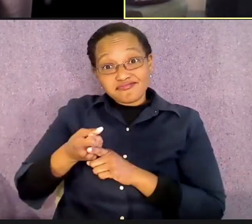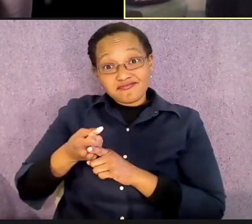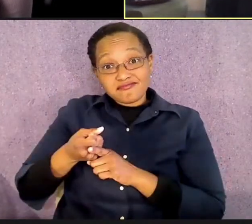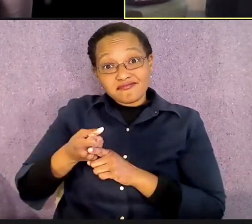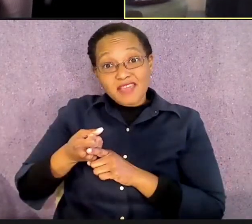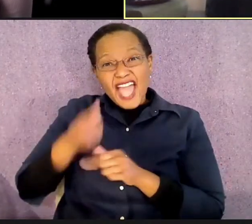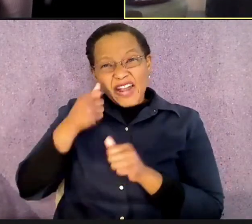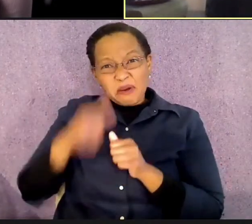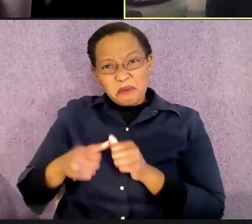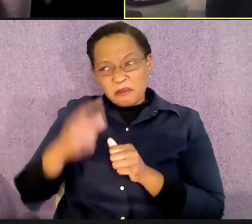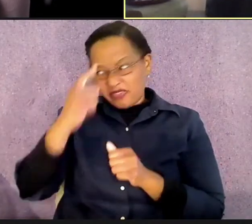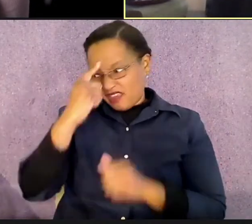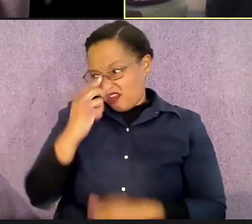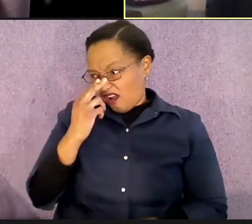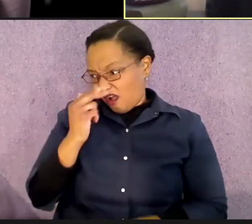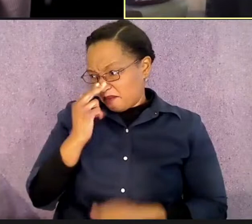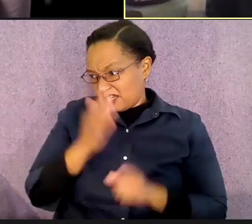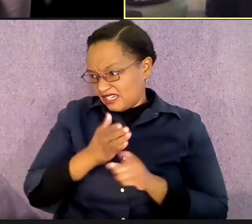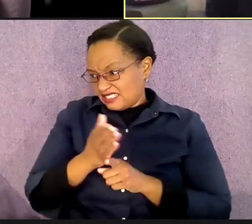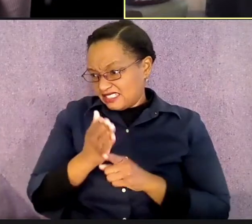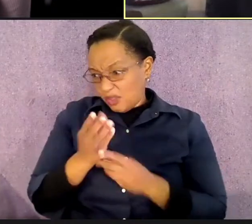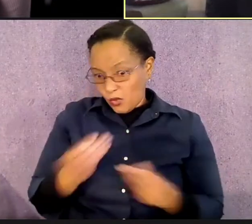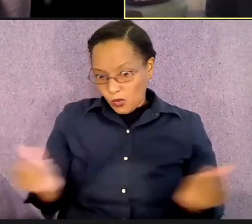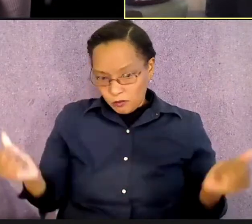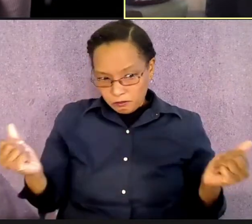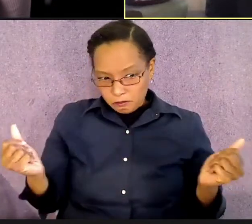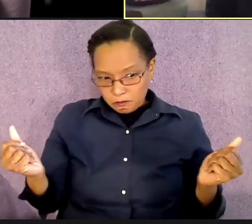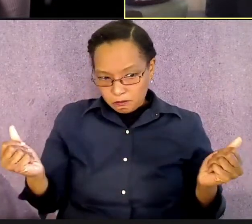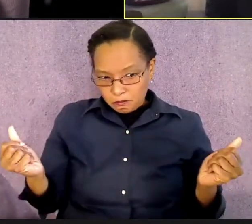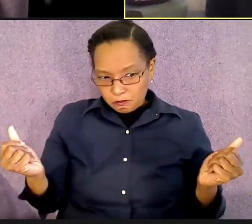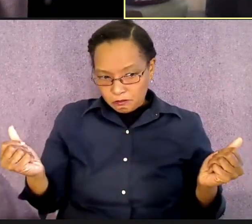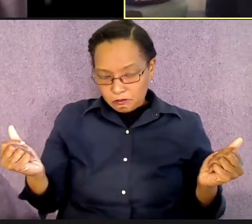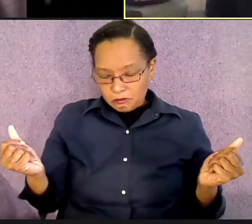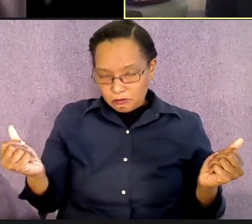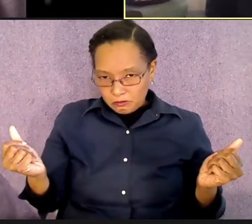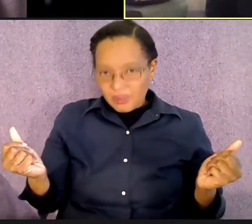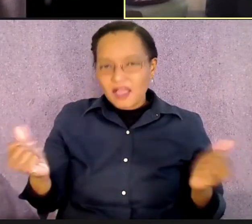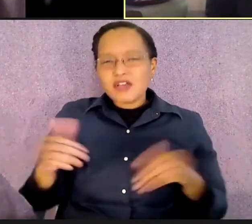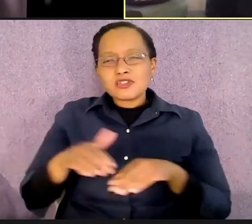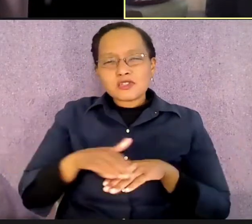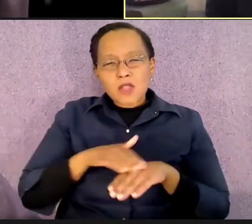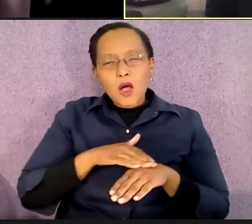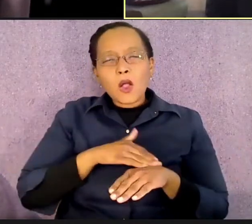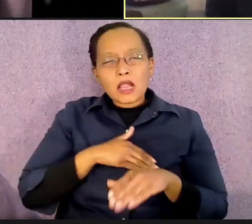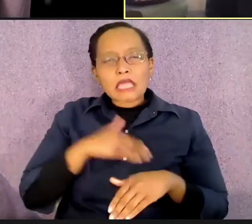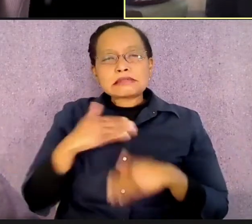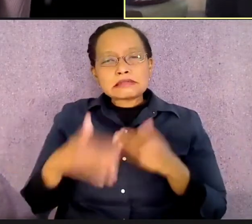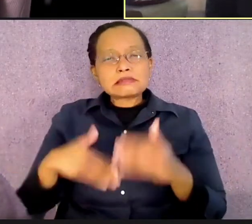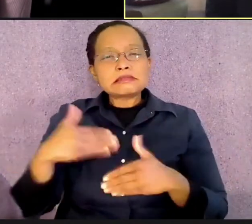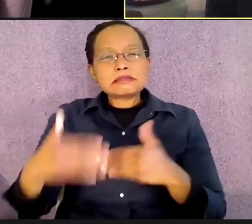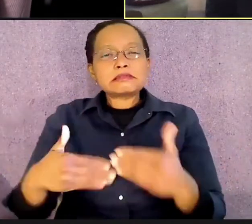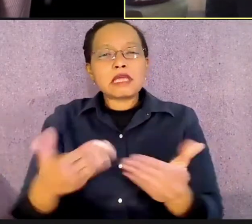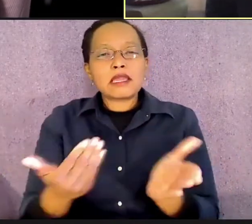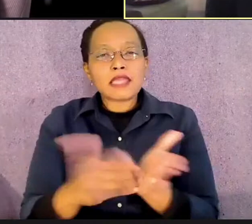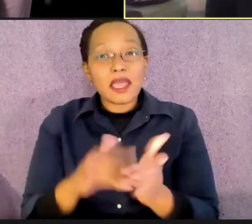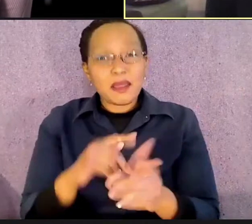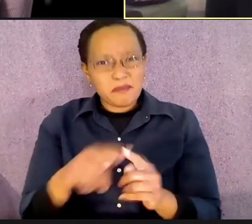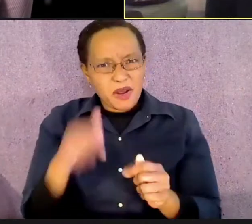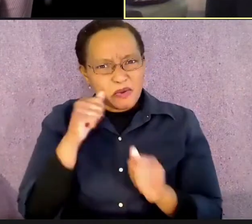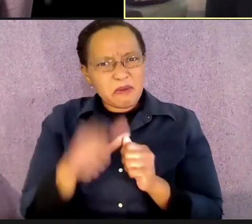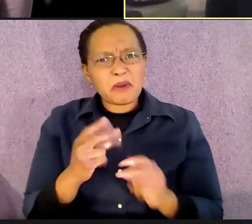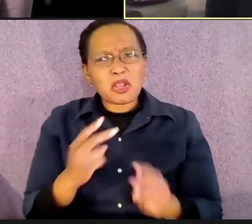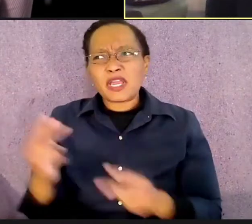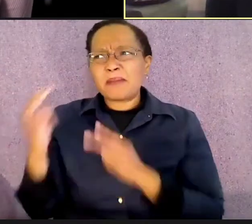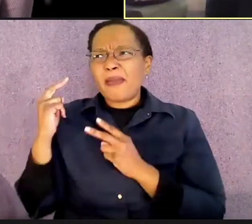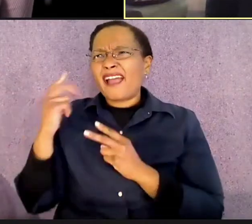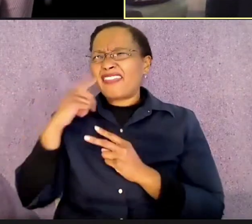comedy doesn't exist anymore. And and slowly things came back around. But I really look back in that time, like, I don't remember how I got through that, because